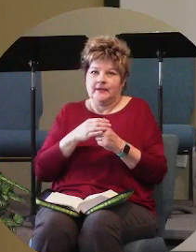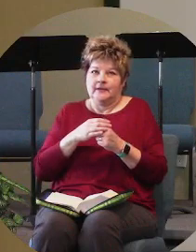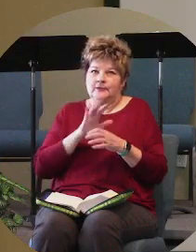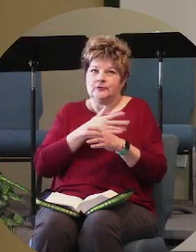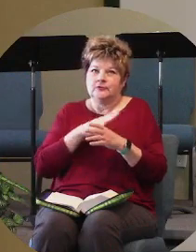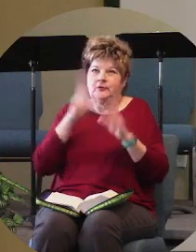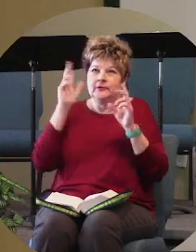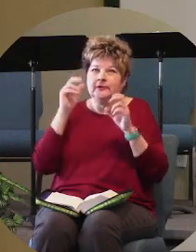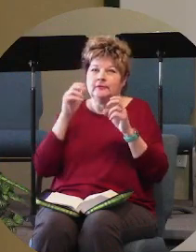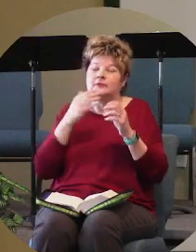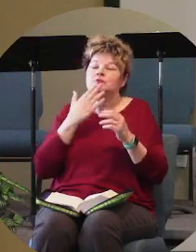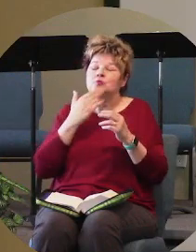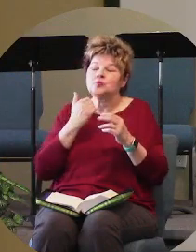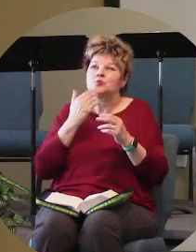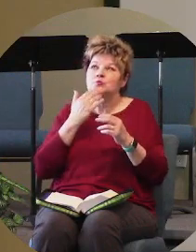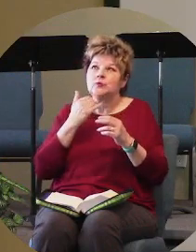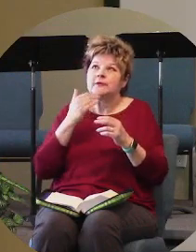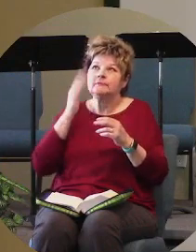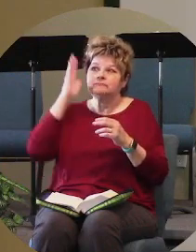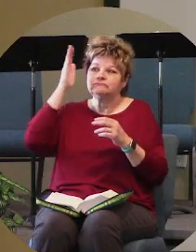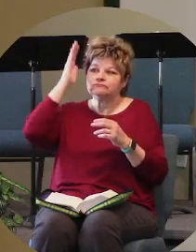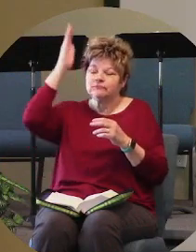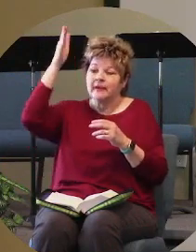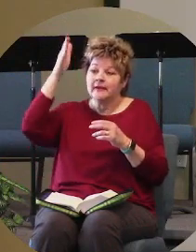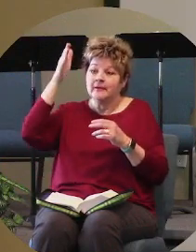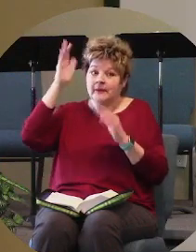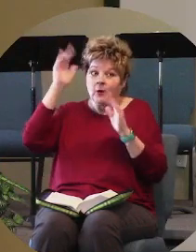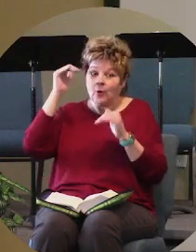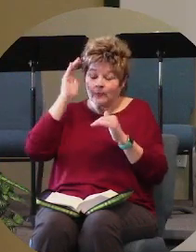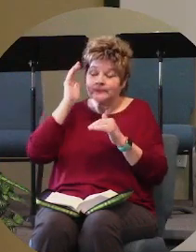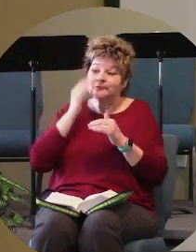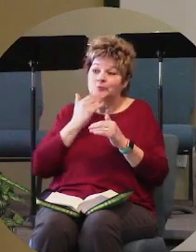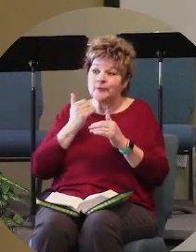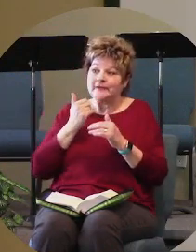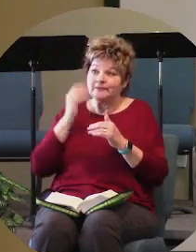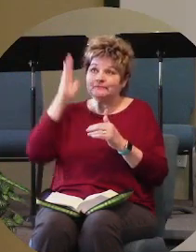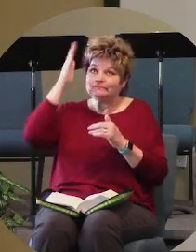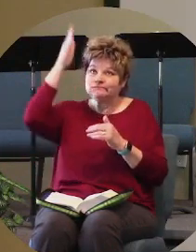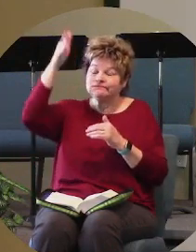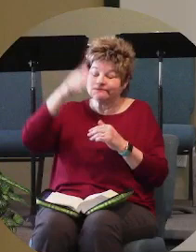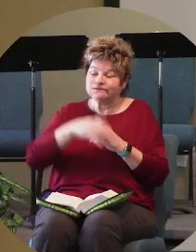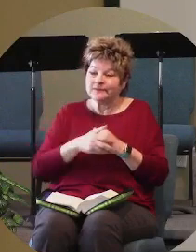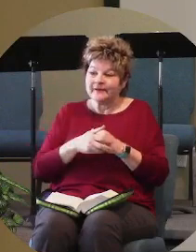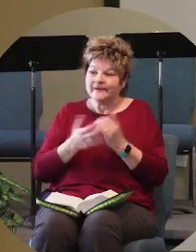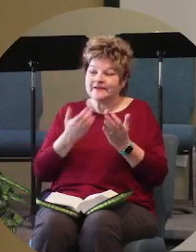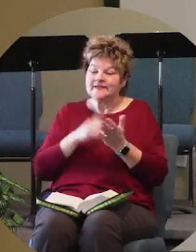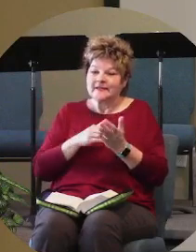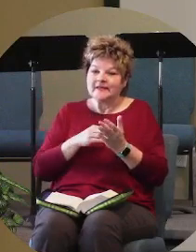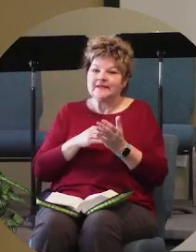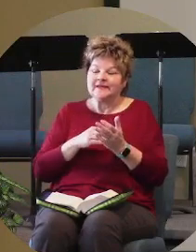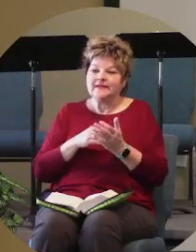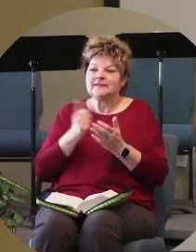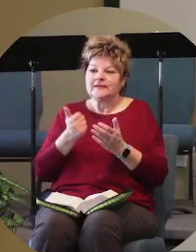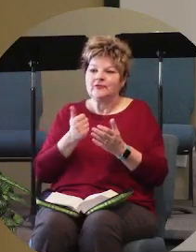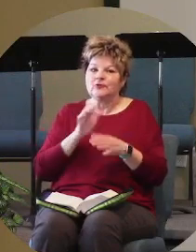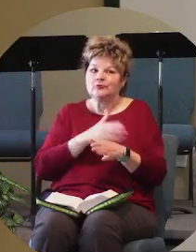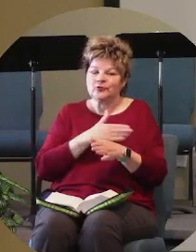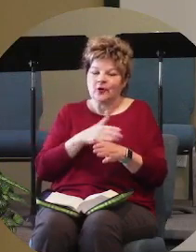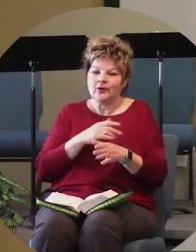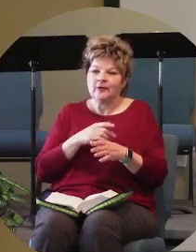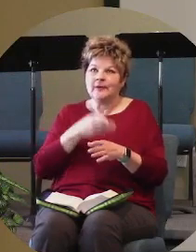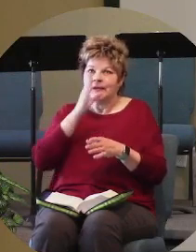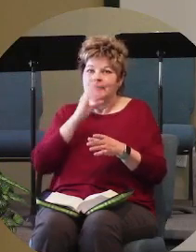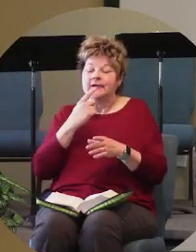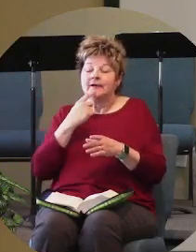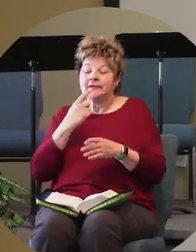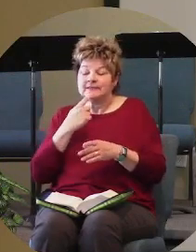By? Well, you better hope it's sweet by and by, because that's, again, another lyric. But God says that